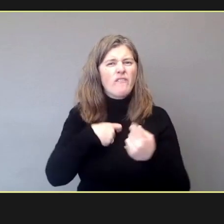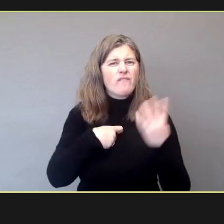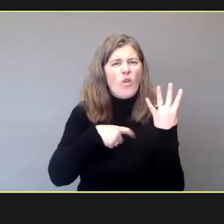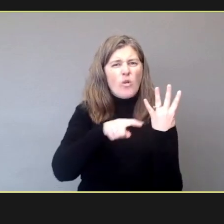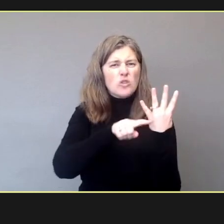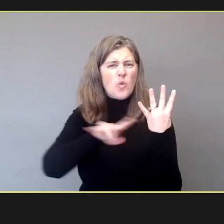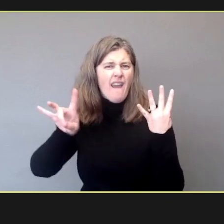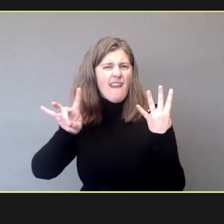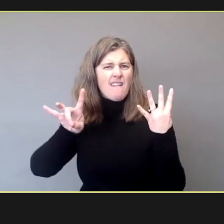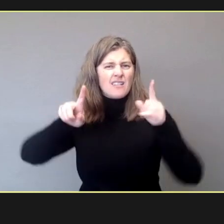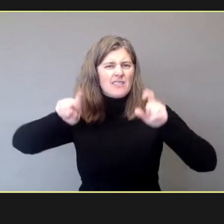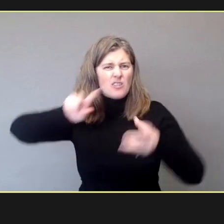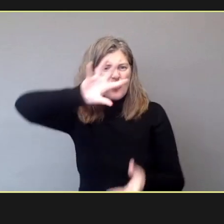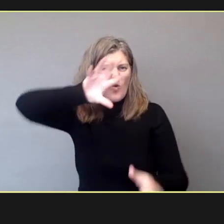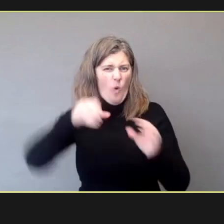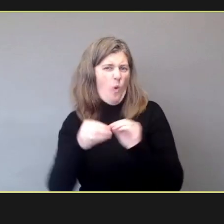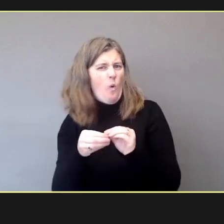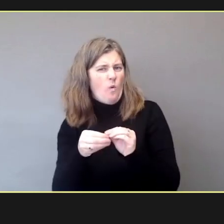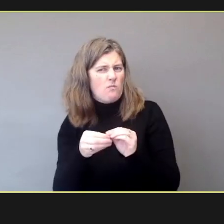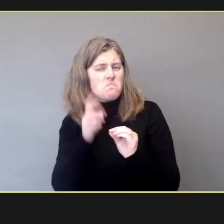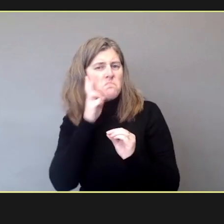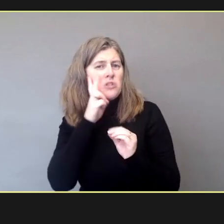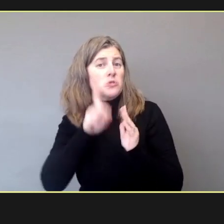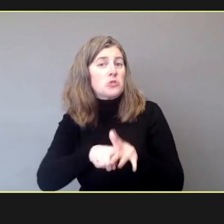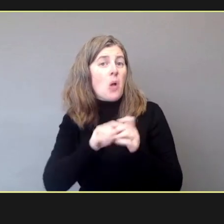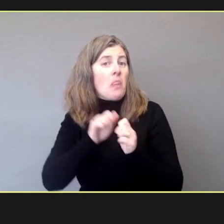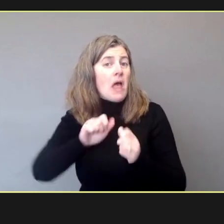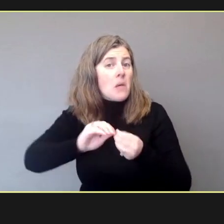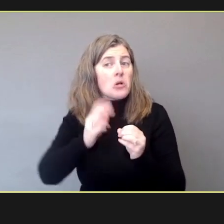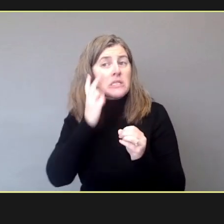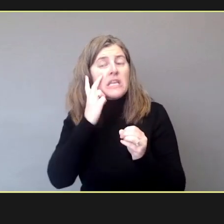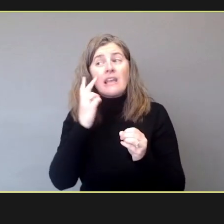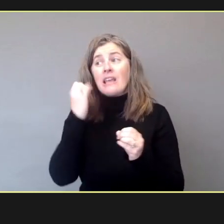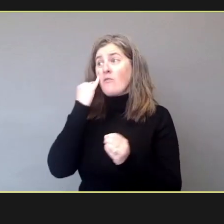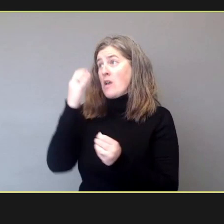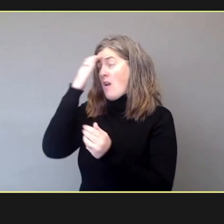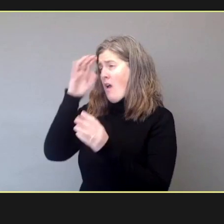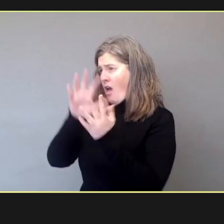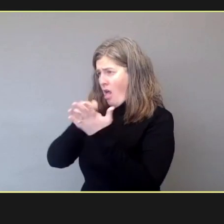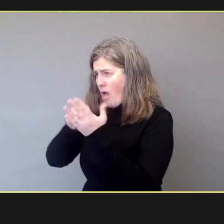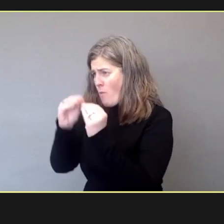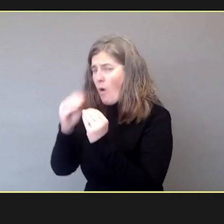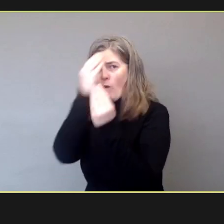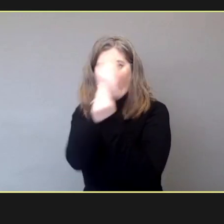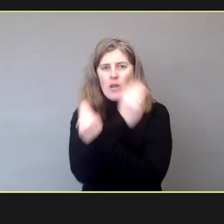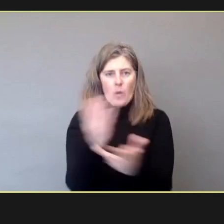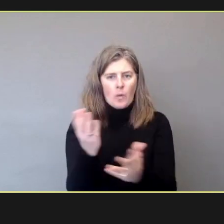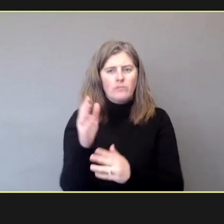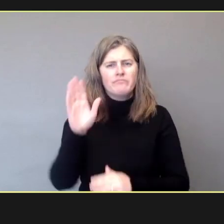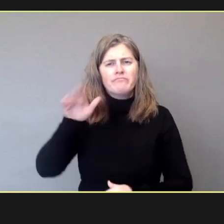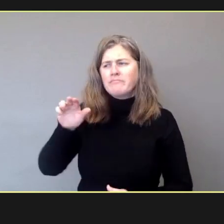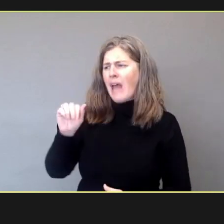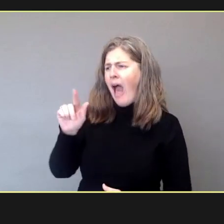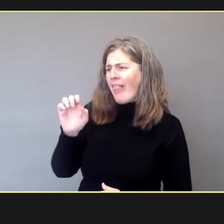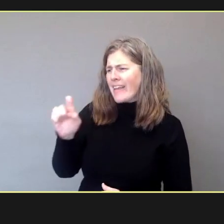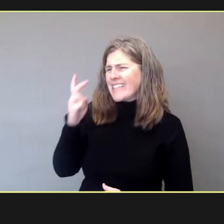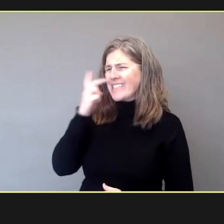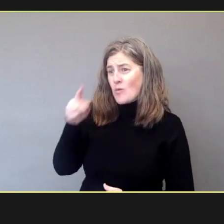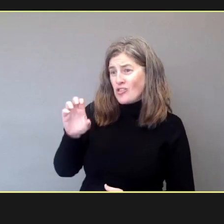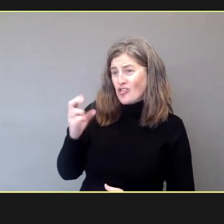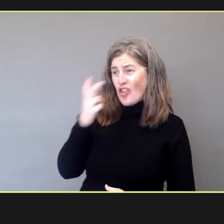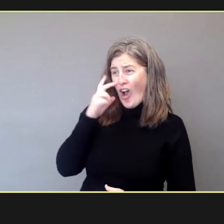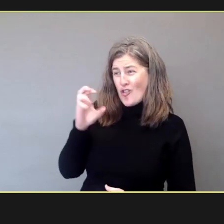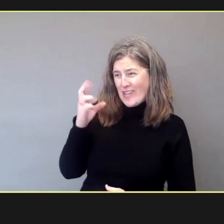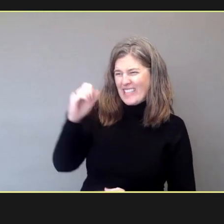total, and then we'll go from there. And when we know more, we'll let you know. And Alex, I see you saw Chris, so he